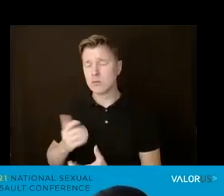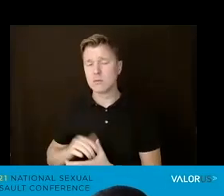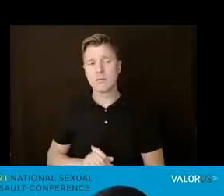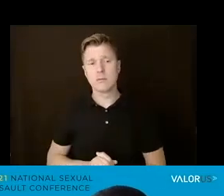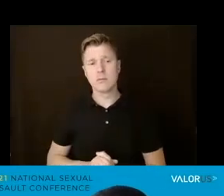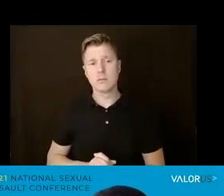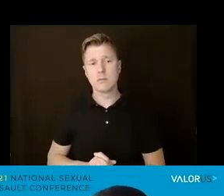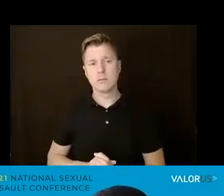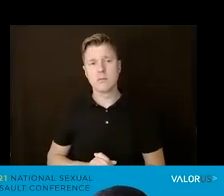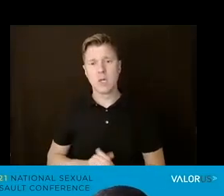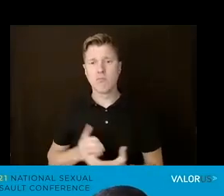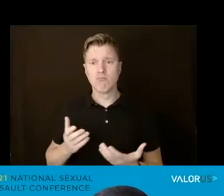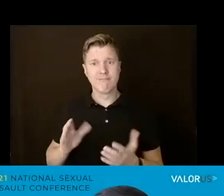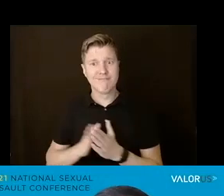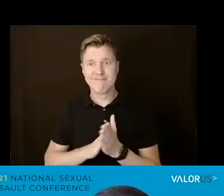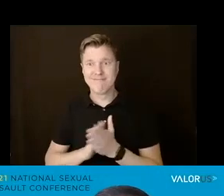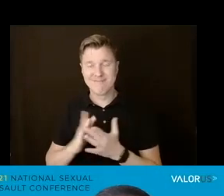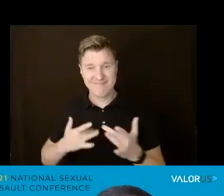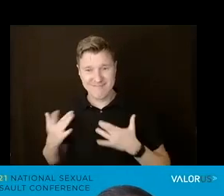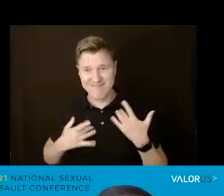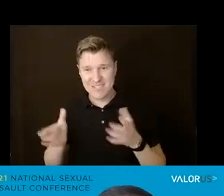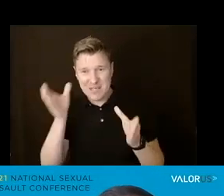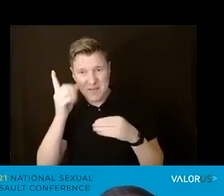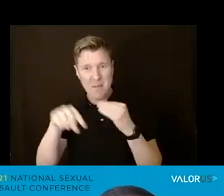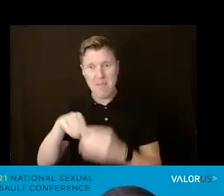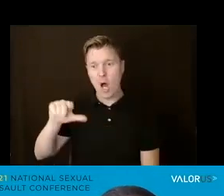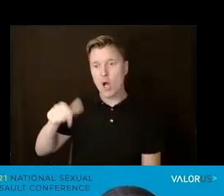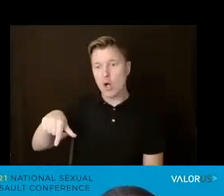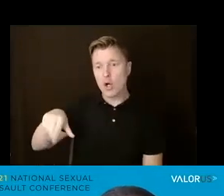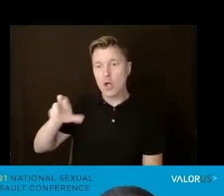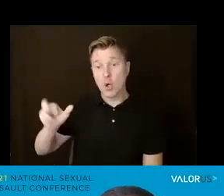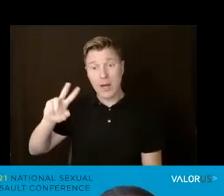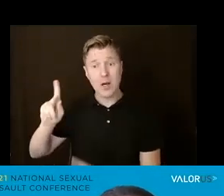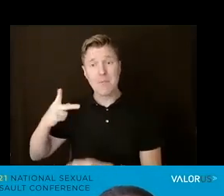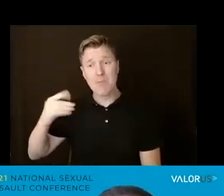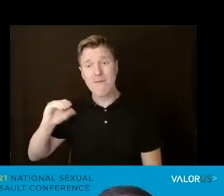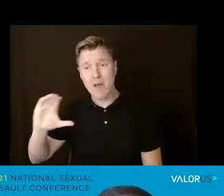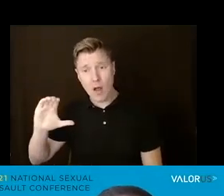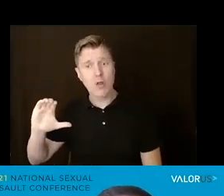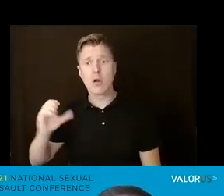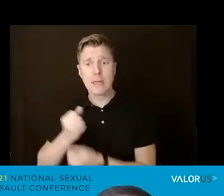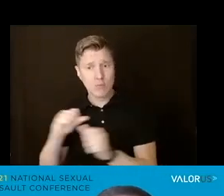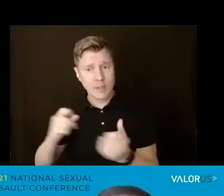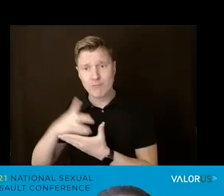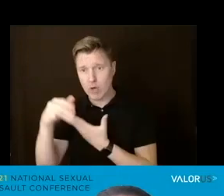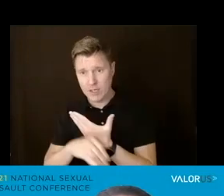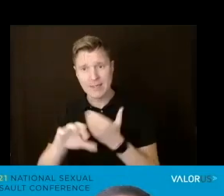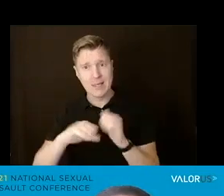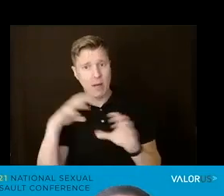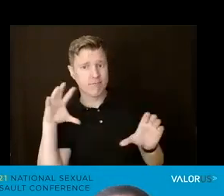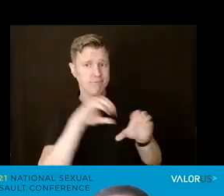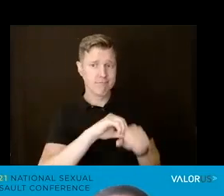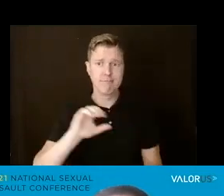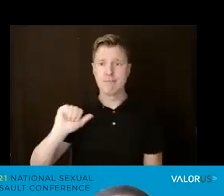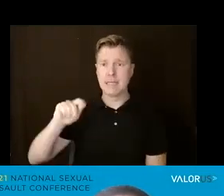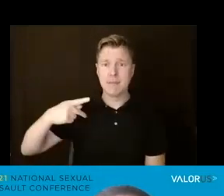And was really excited to hear about this queer people of color liberation project. So that's how I got involved with API Chaya. And I